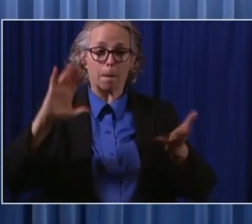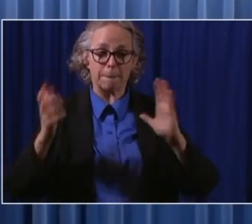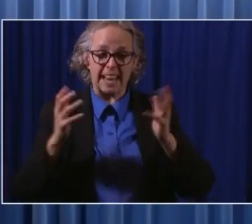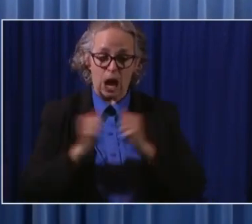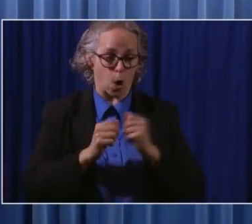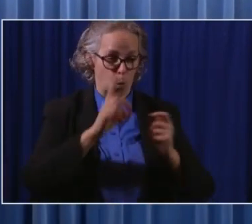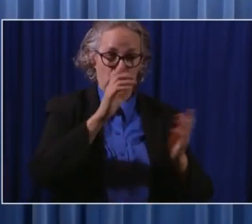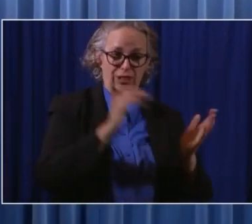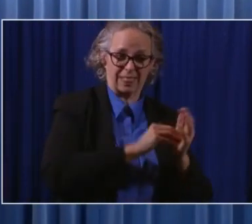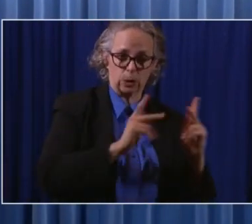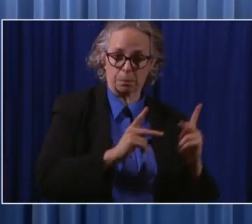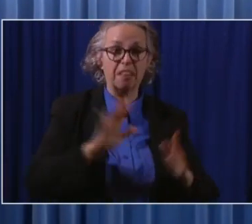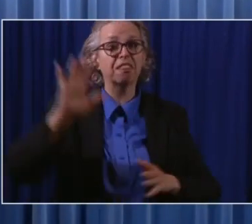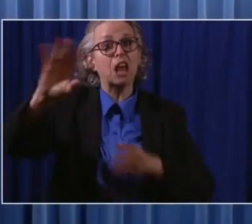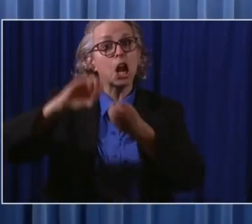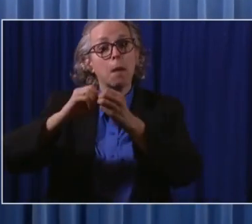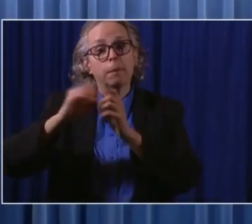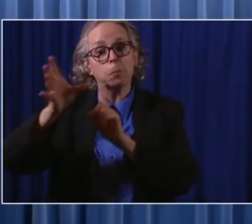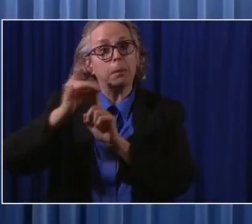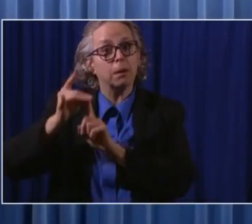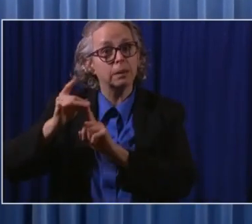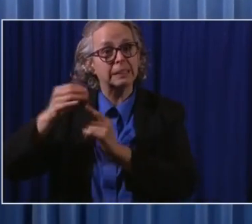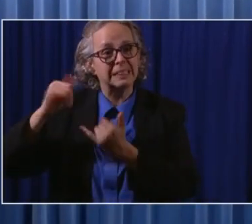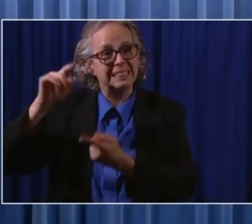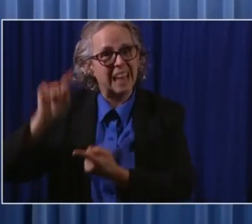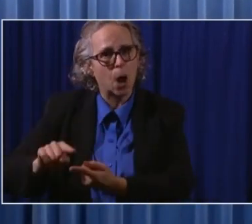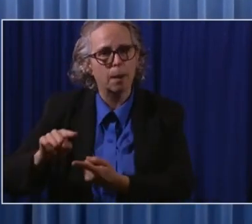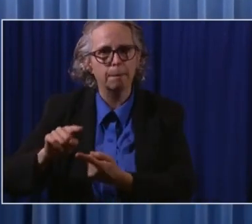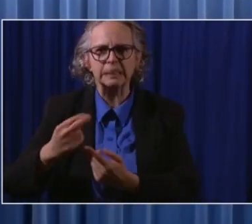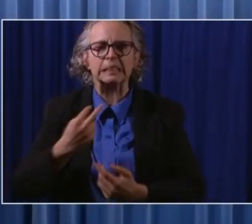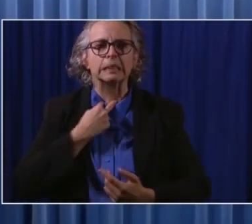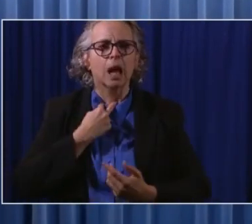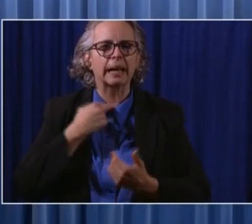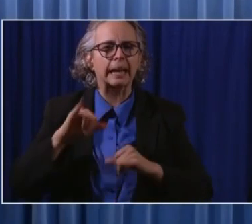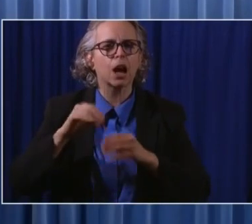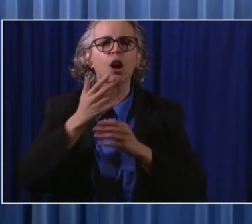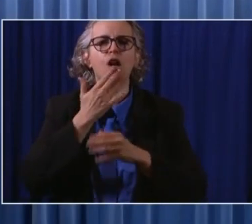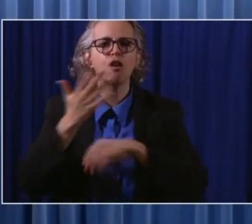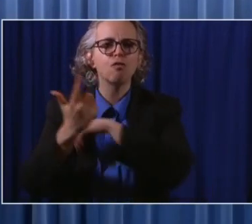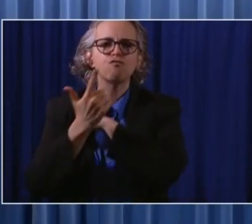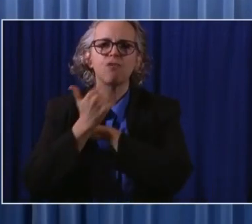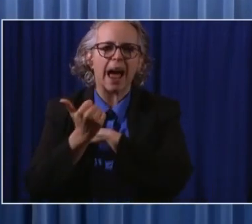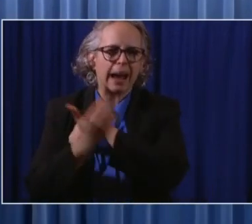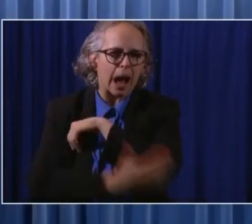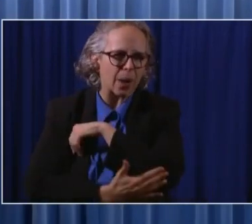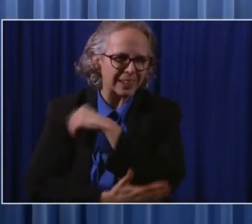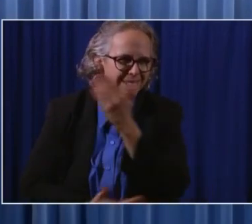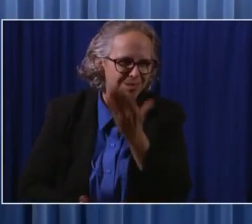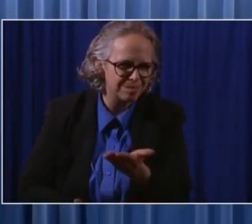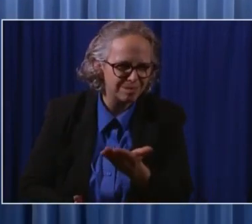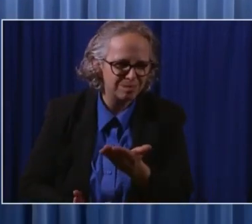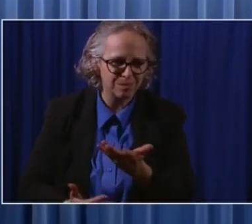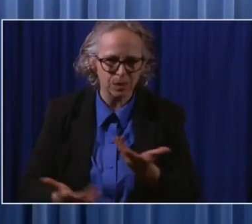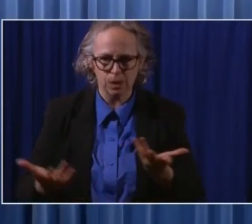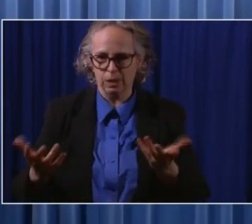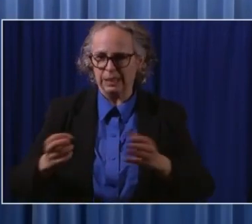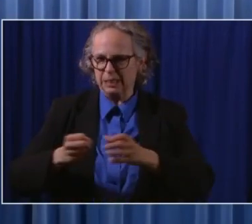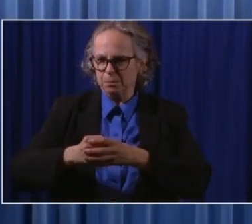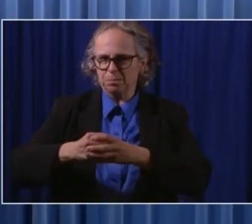Red, though, for the 5th week. They haven't had large outbreaks, but many of their cases are tied to smaller events in Cuyahoga County: